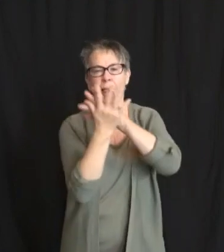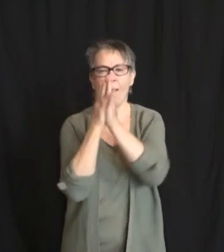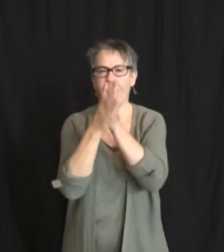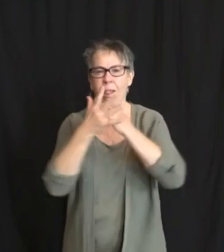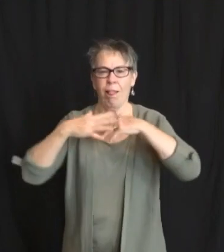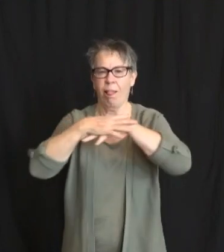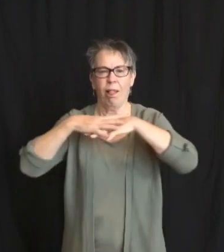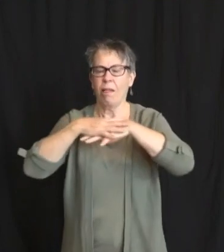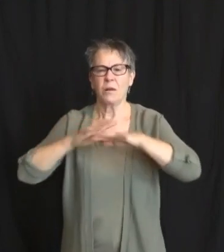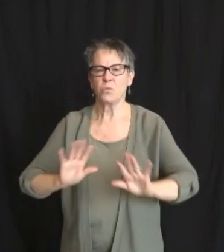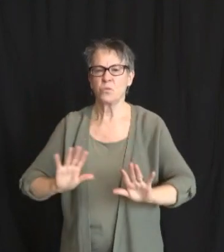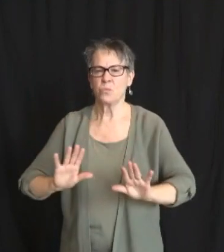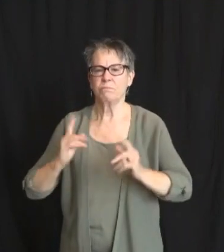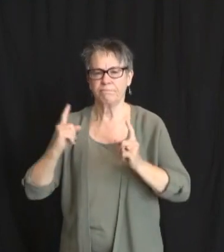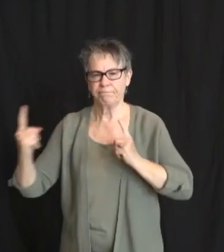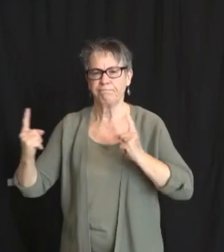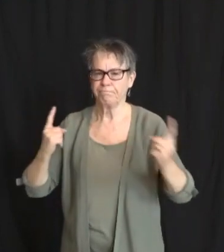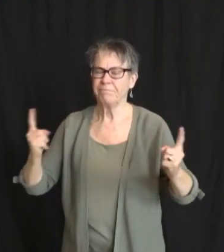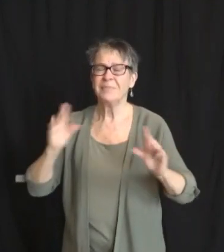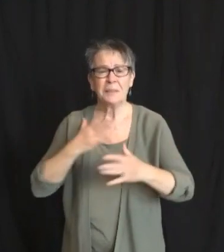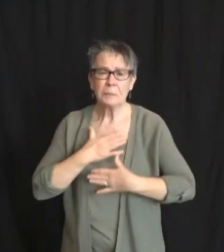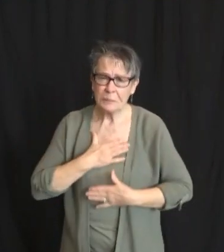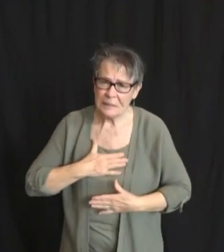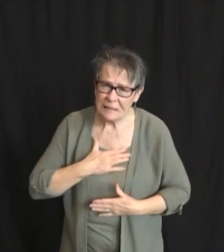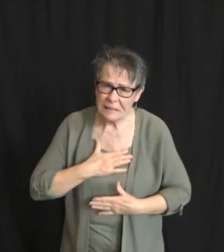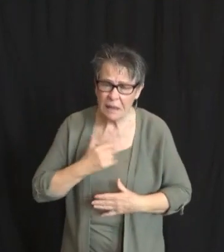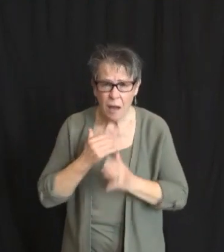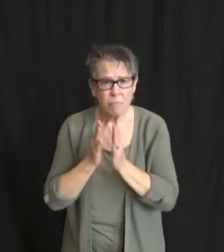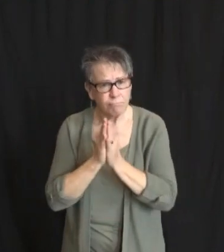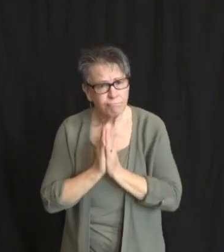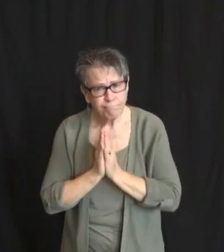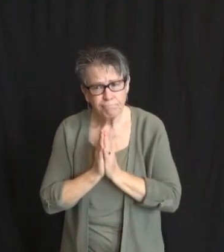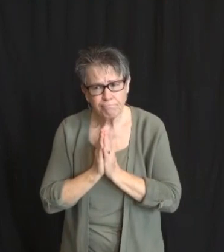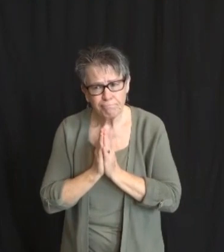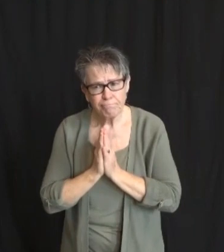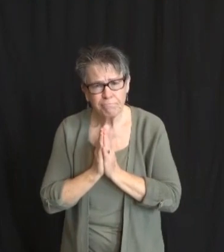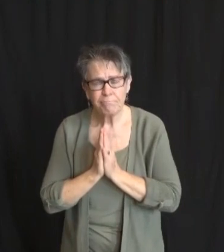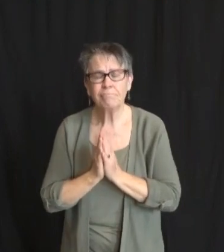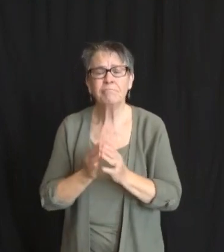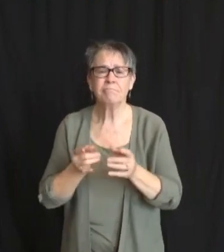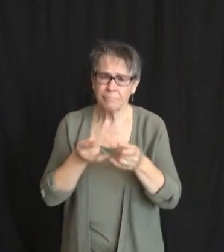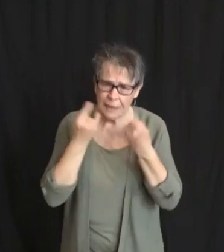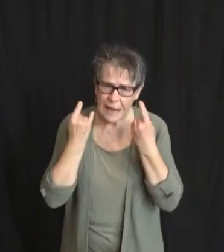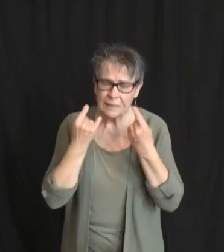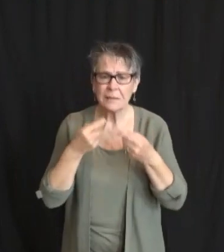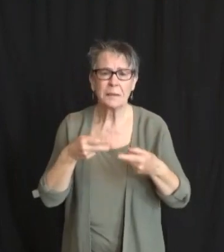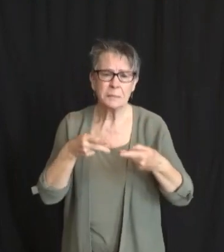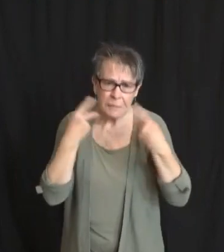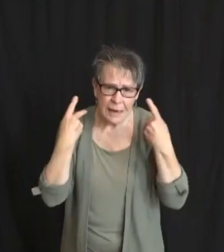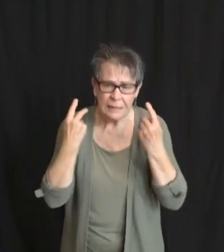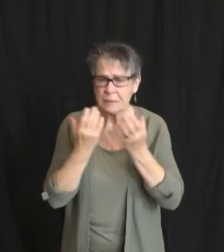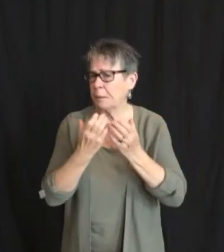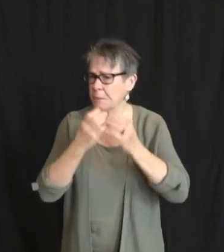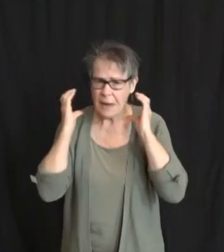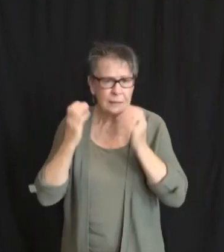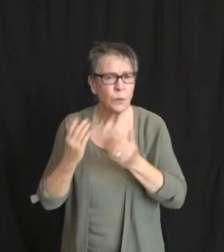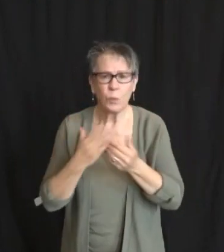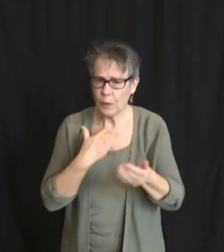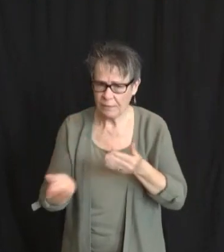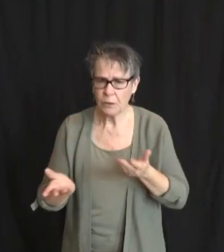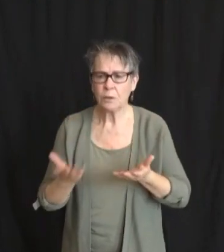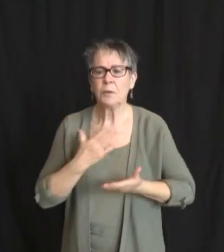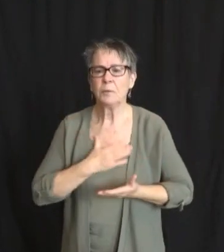wear a mask. And I think if we have a good experience this weekend, and by the way, the golf protocols are many, so please read the